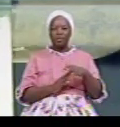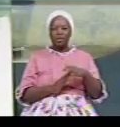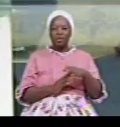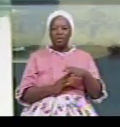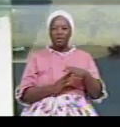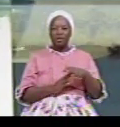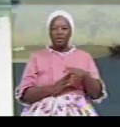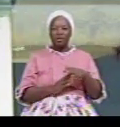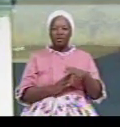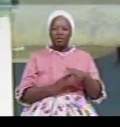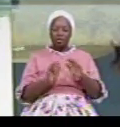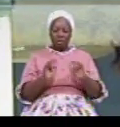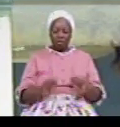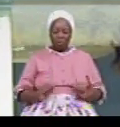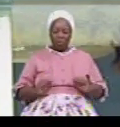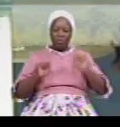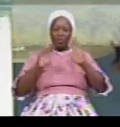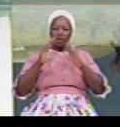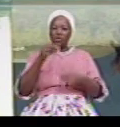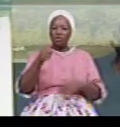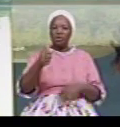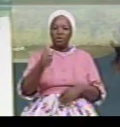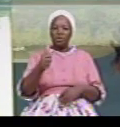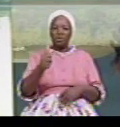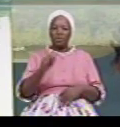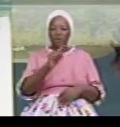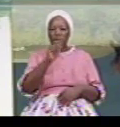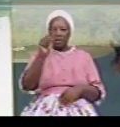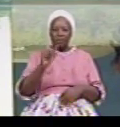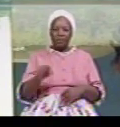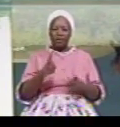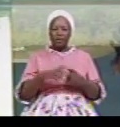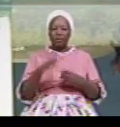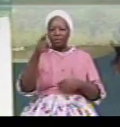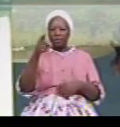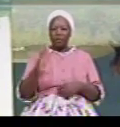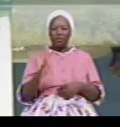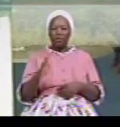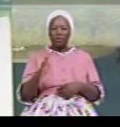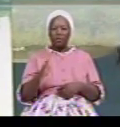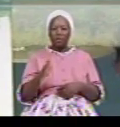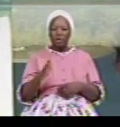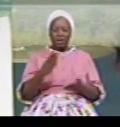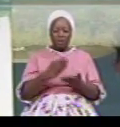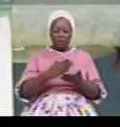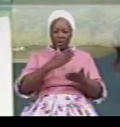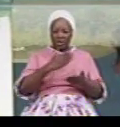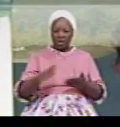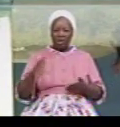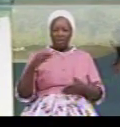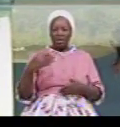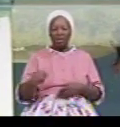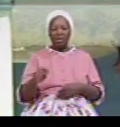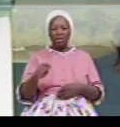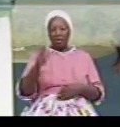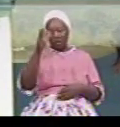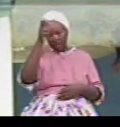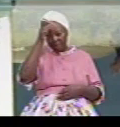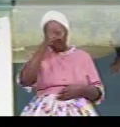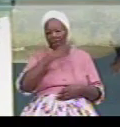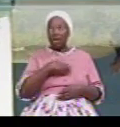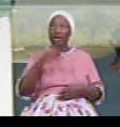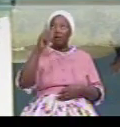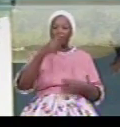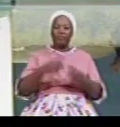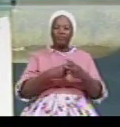Submit yourselves, therefore, unto God. Resist the devil, and he will flee